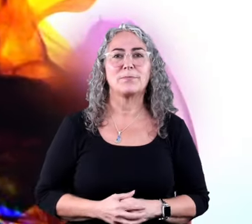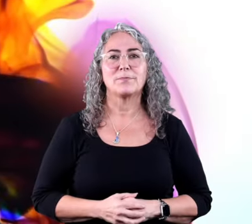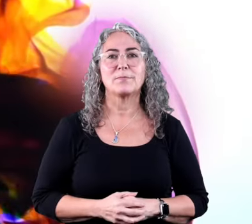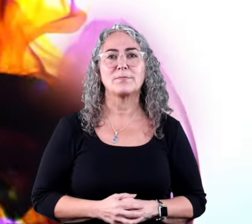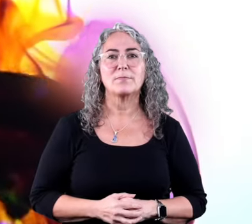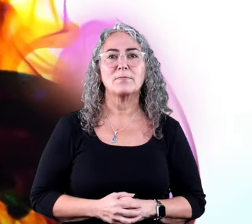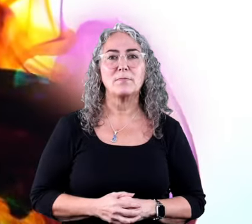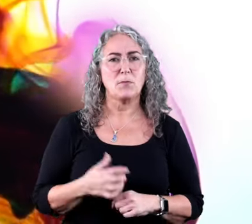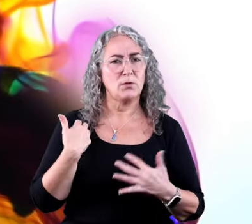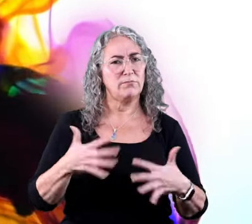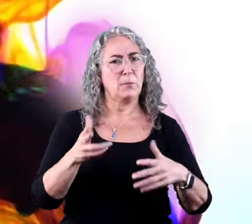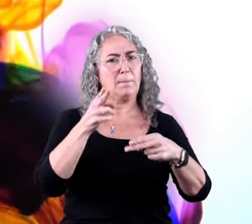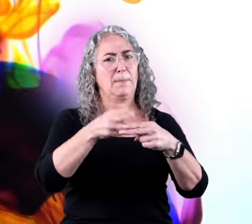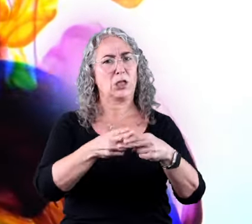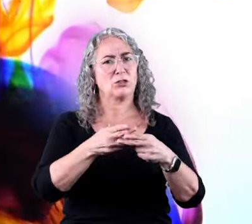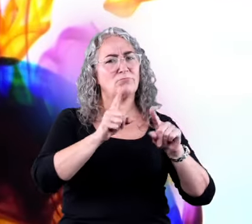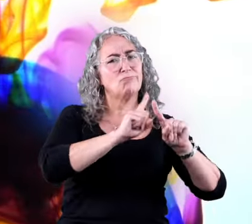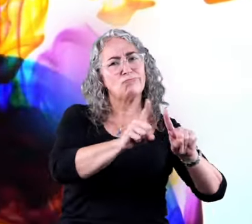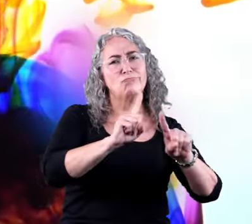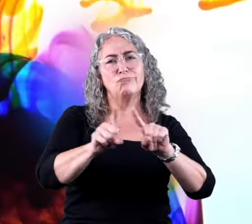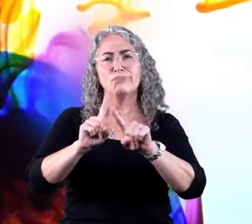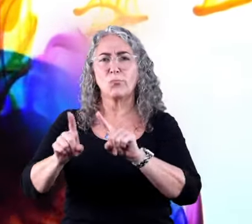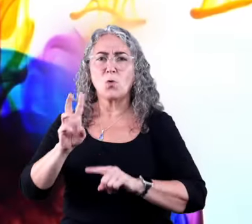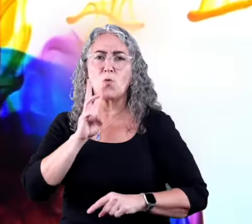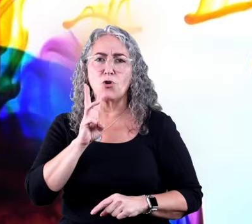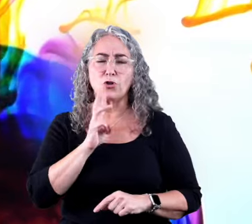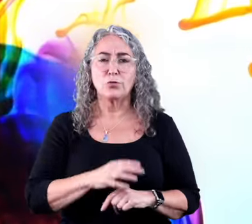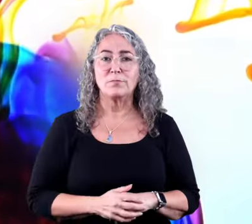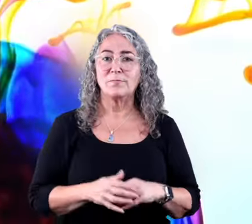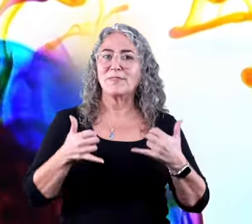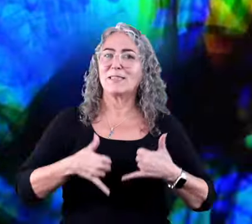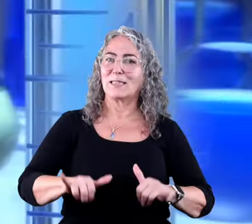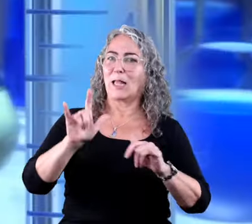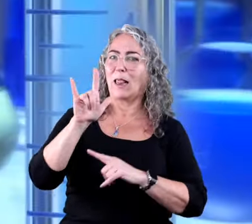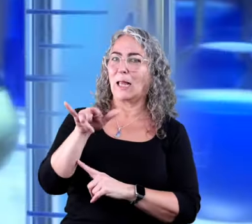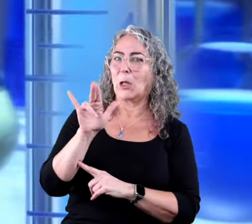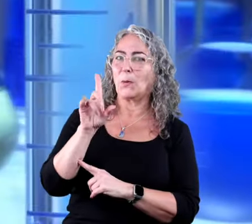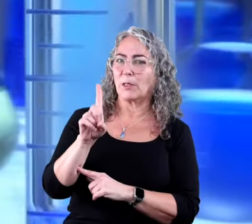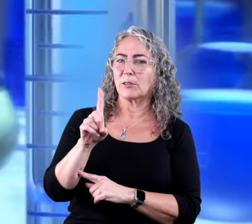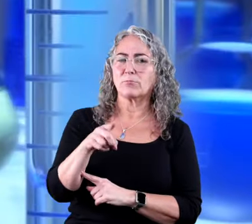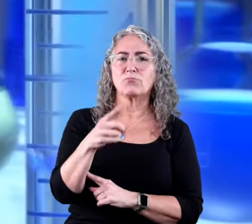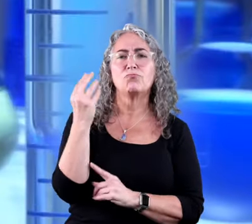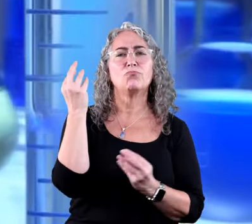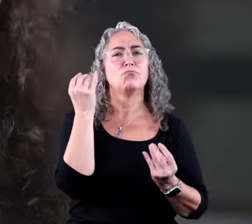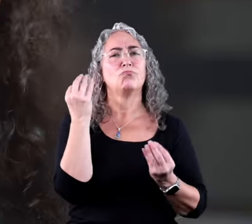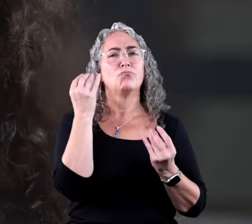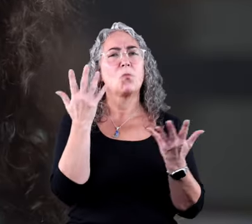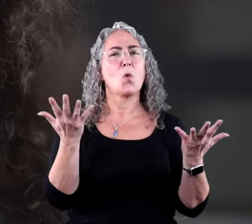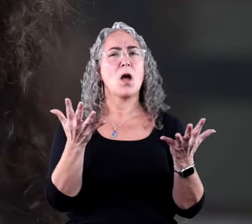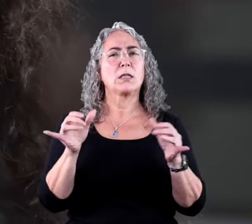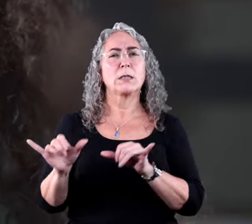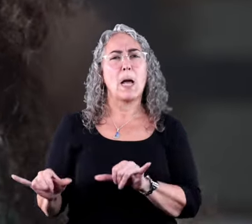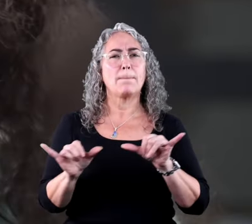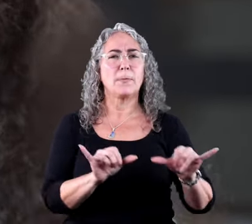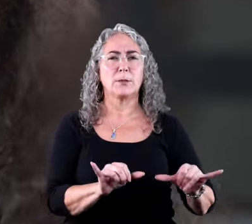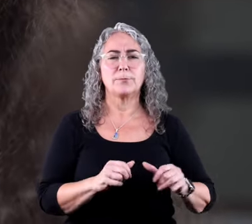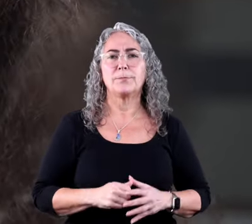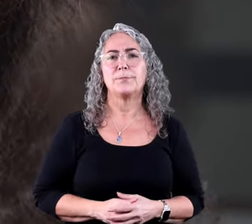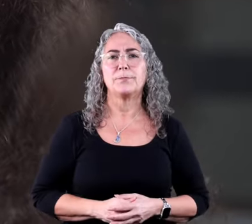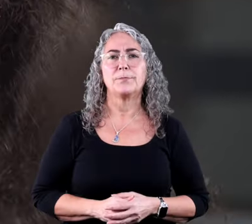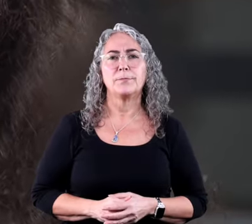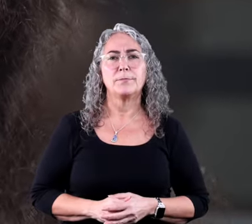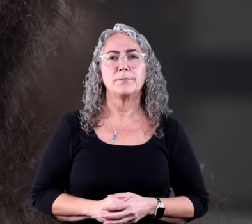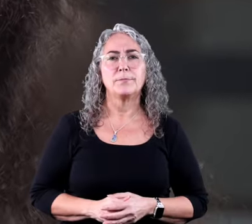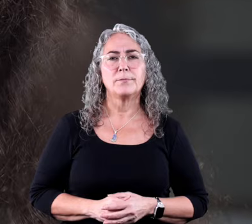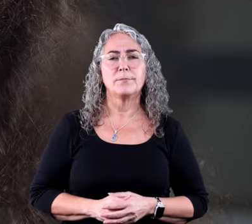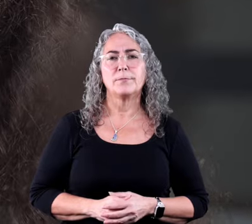Of course, a lot of the liquids we just mentioned are partially water, but they're still liquids. So, can you tell me